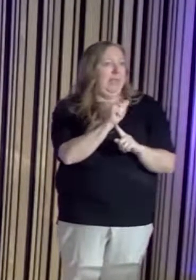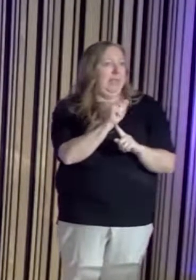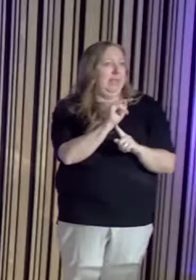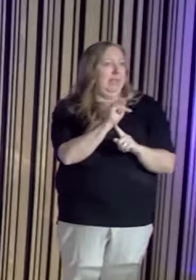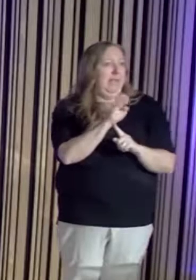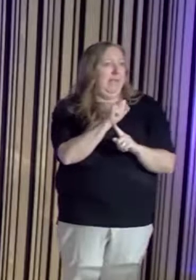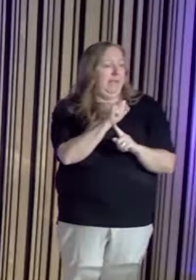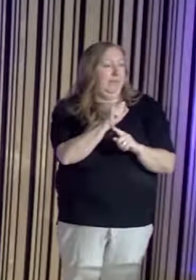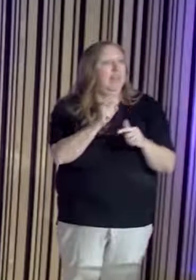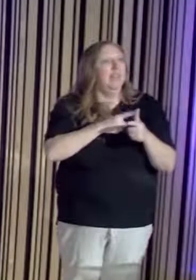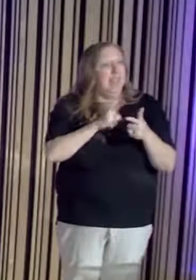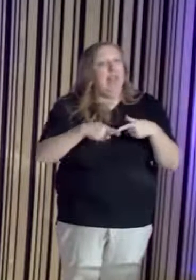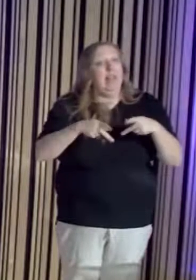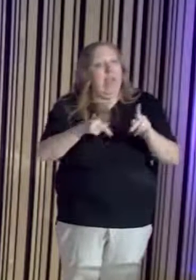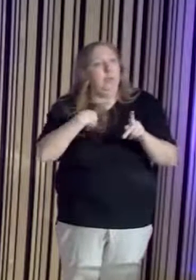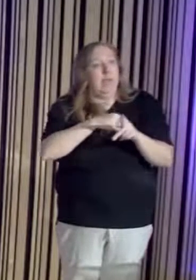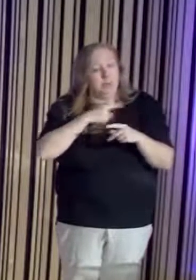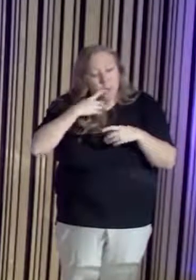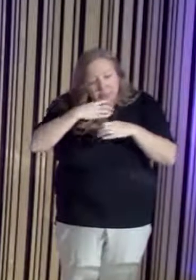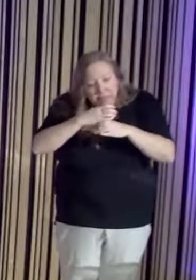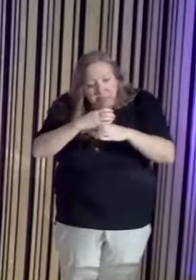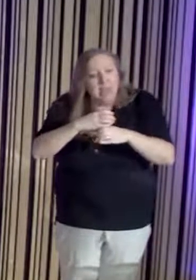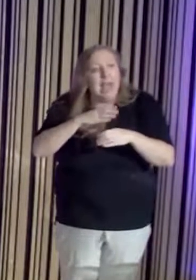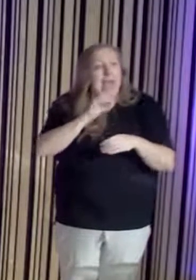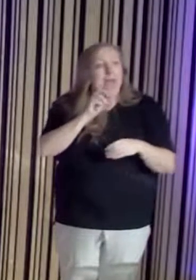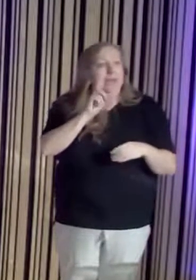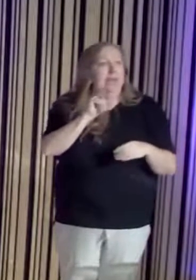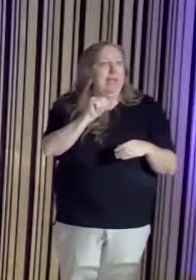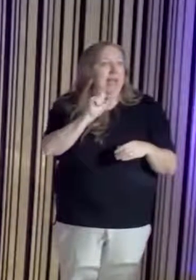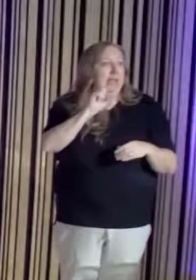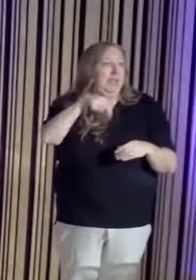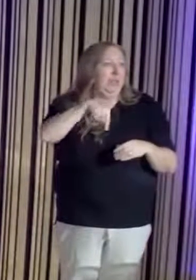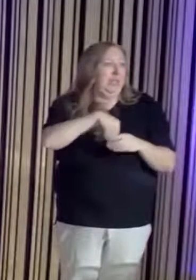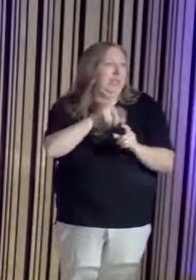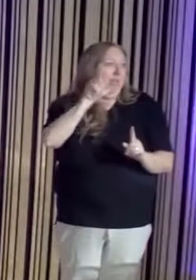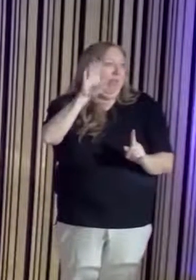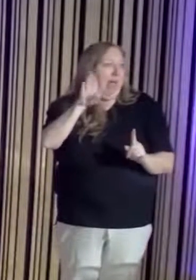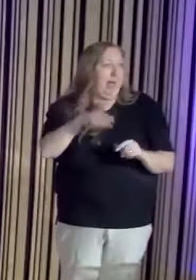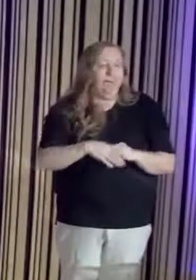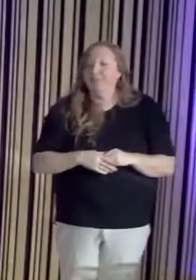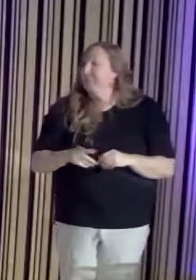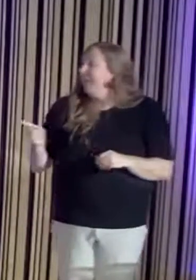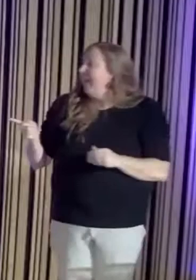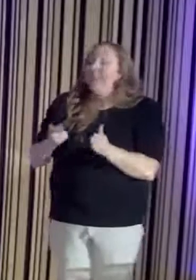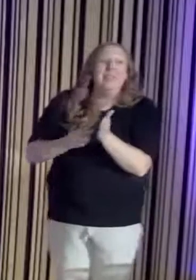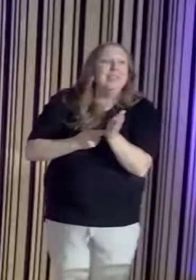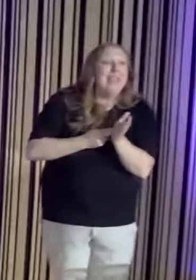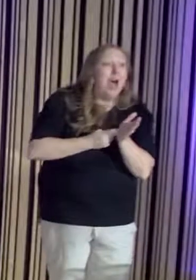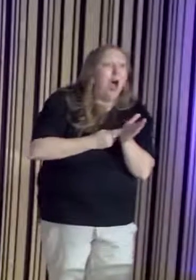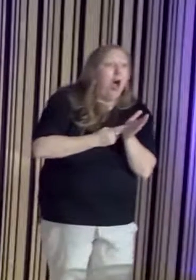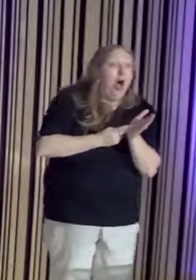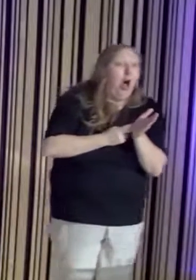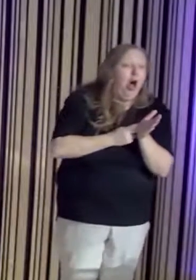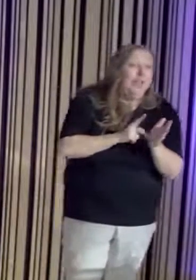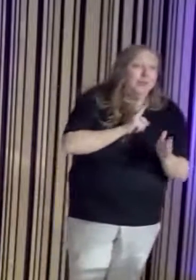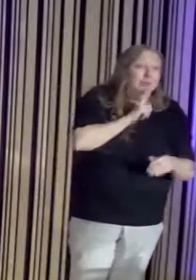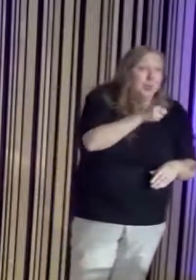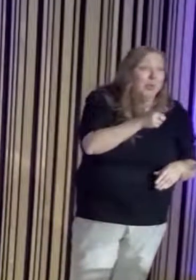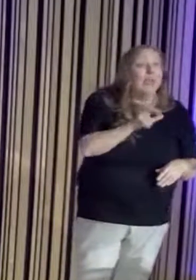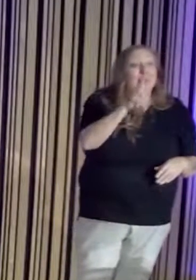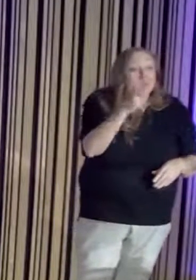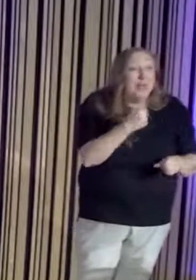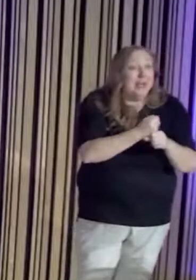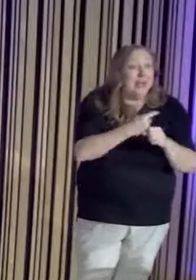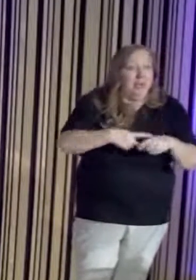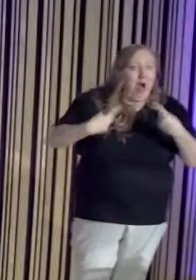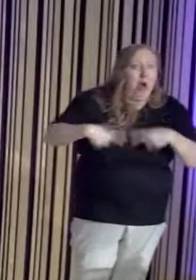do microscopy back in the labs and DNA sequencing afterwards. The honest truth is it was 3 years of arguments about those questions. And